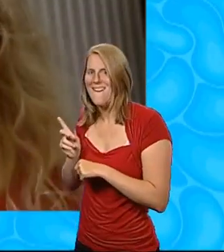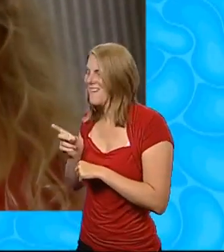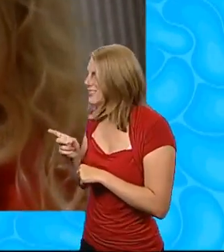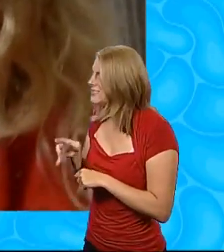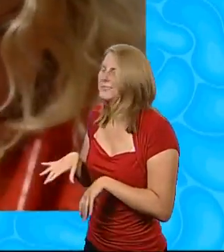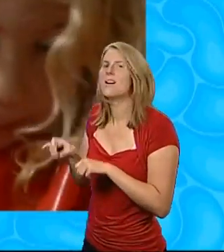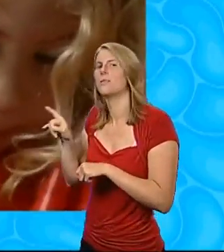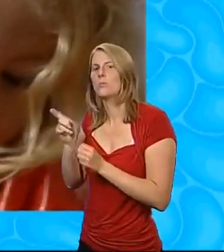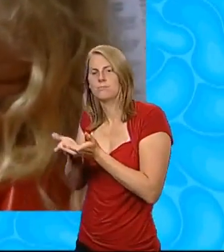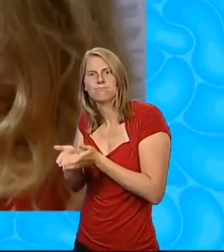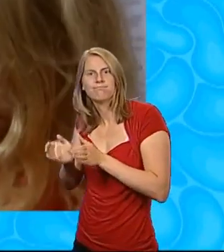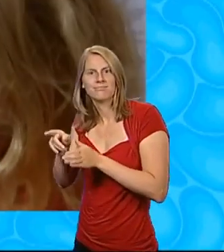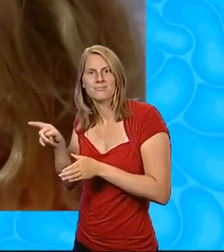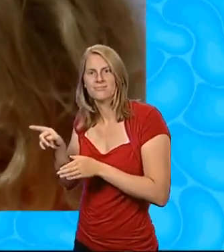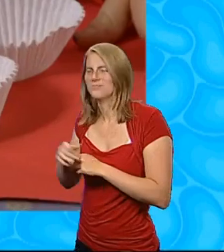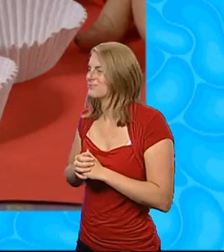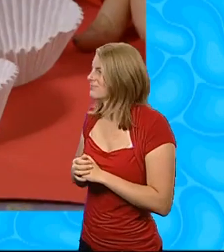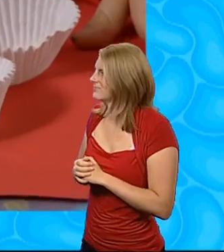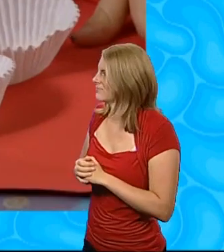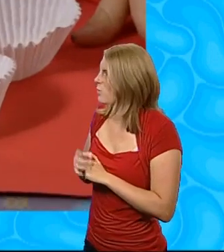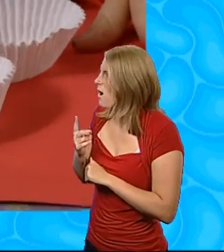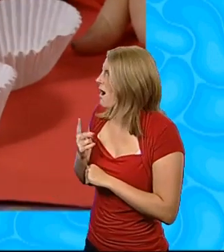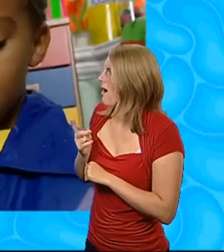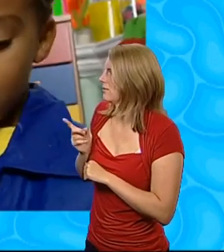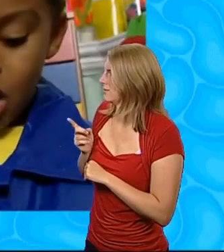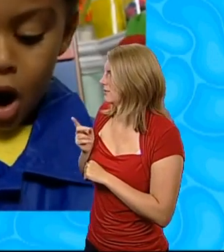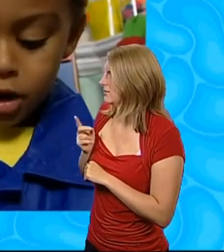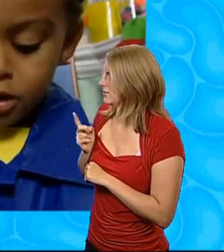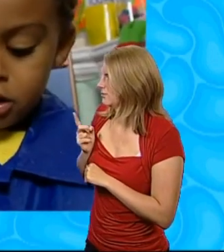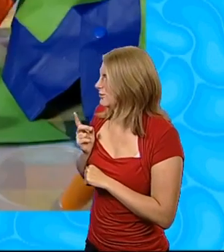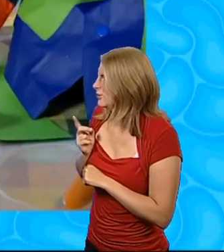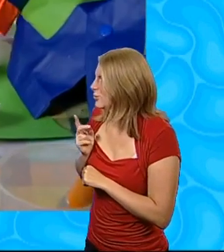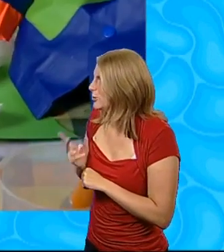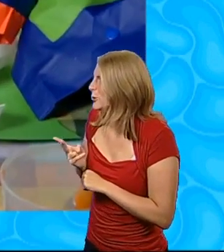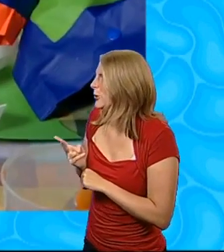of cupcake cases. There they are. 1,